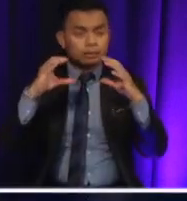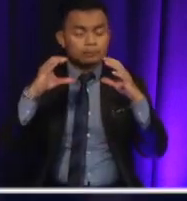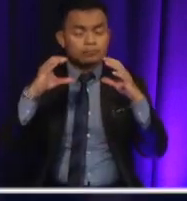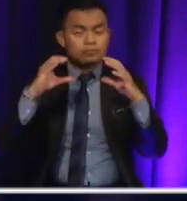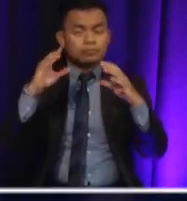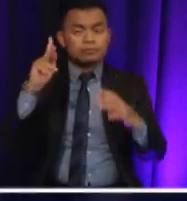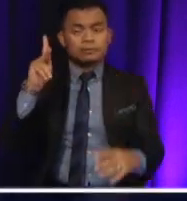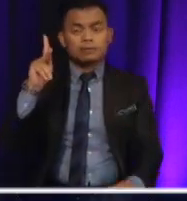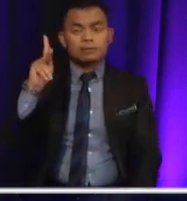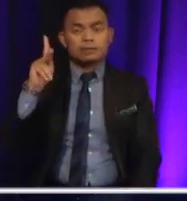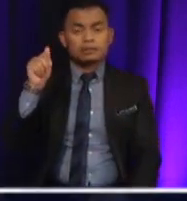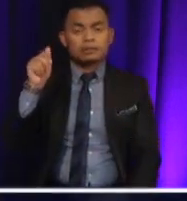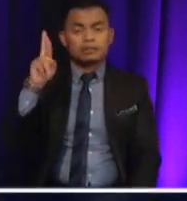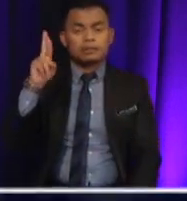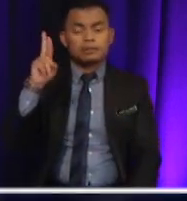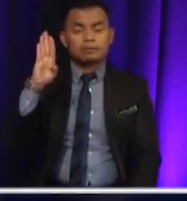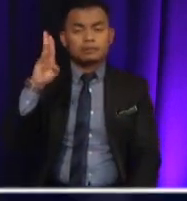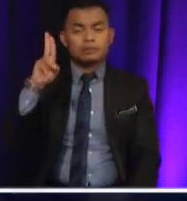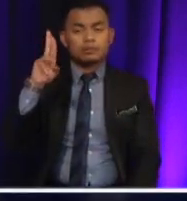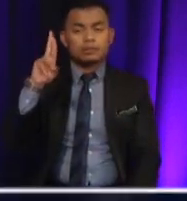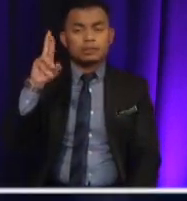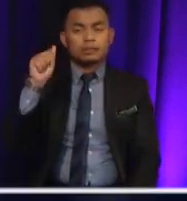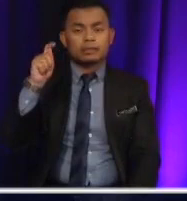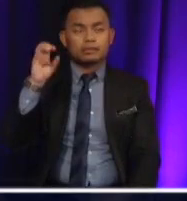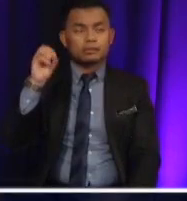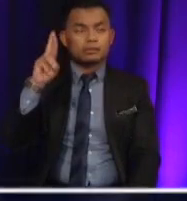Okay. Inert.